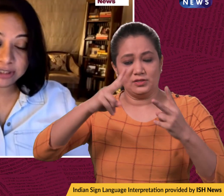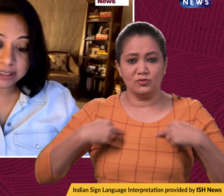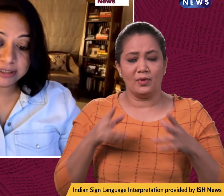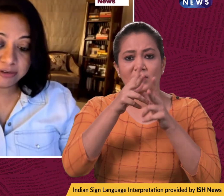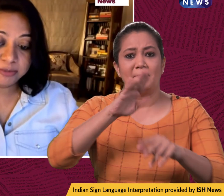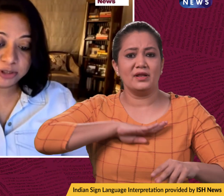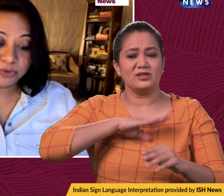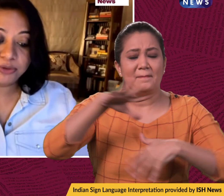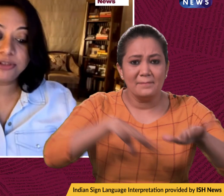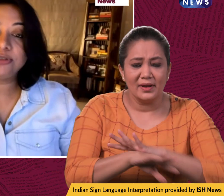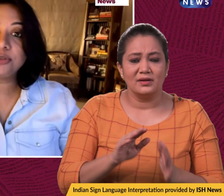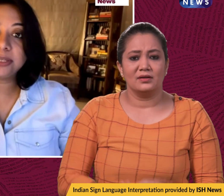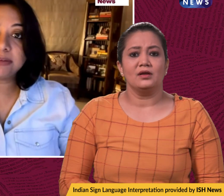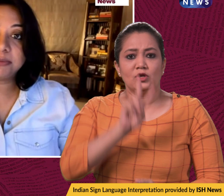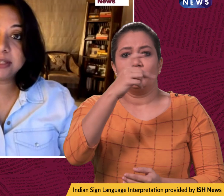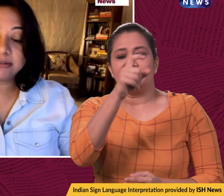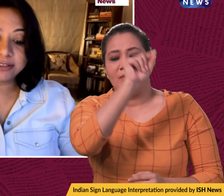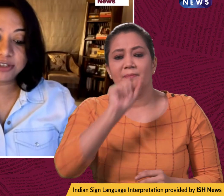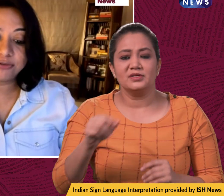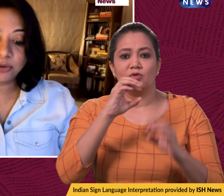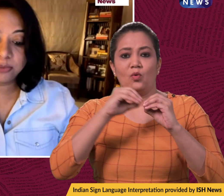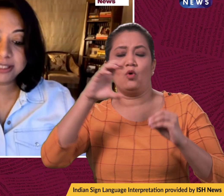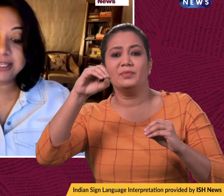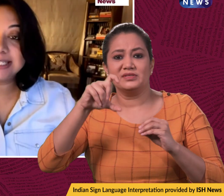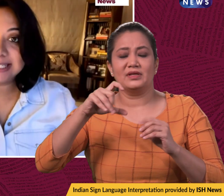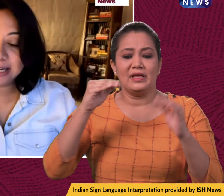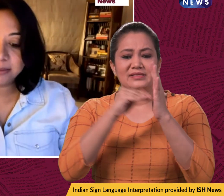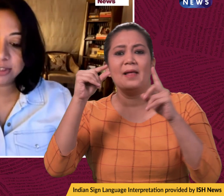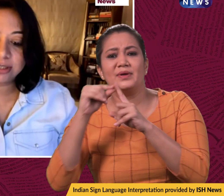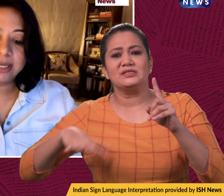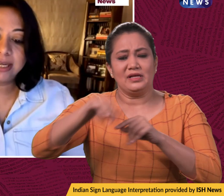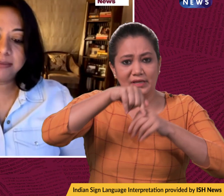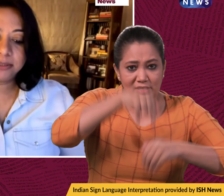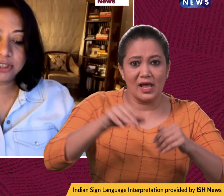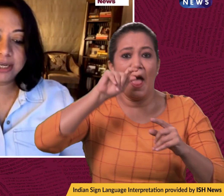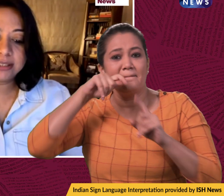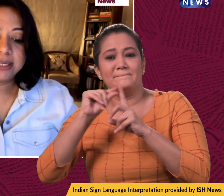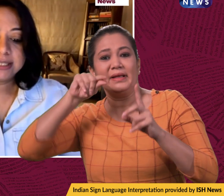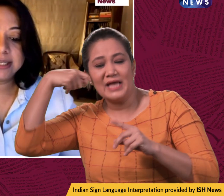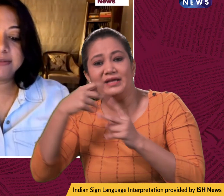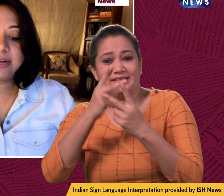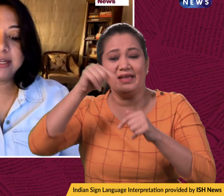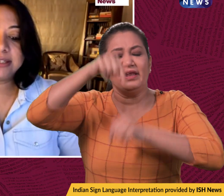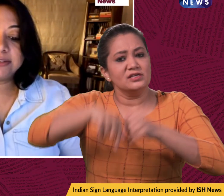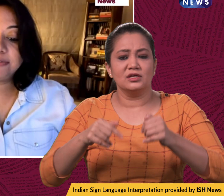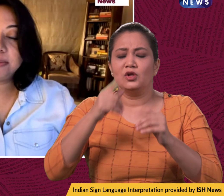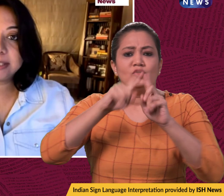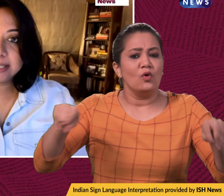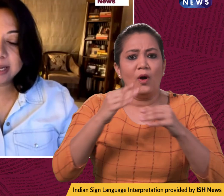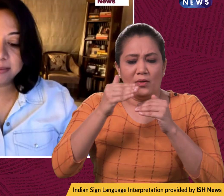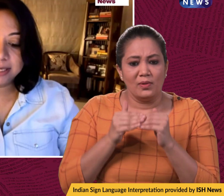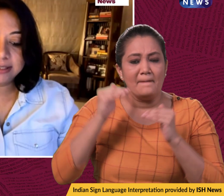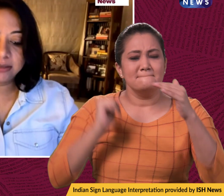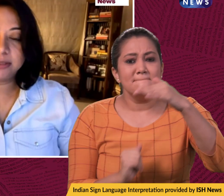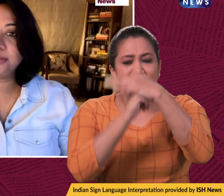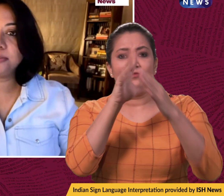Maharashtra state government's move to introduce 27% reservation for OBC in Zilaparishat and Panchayats, saying it violates the 50%